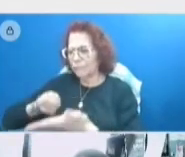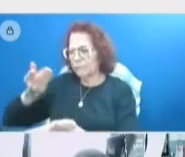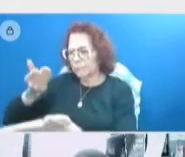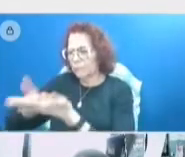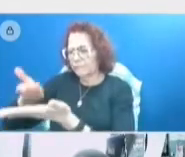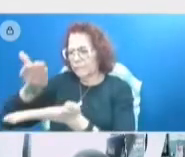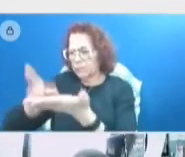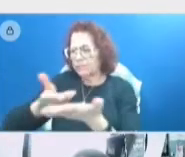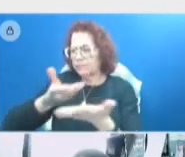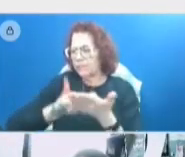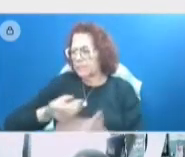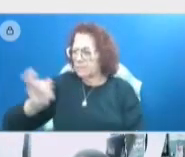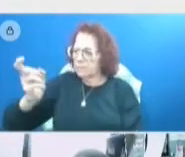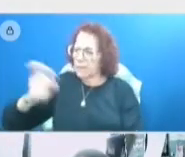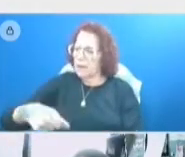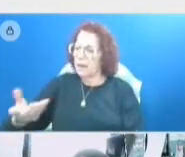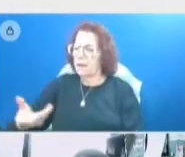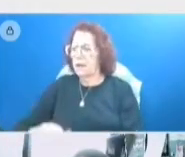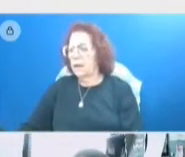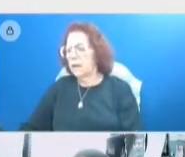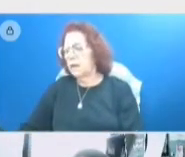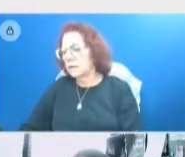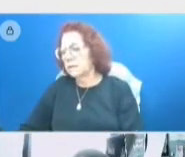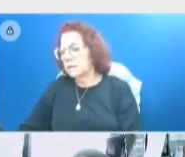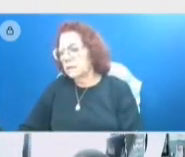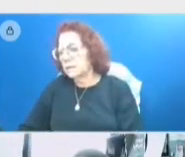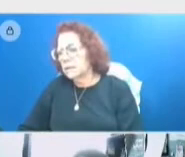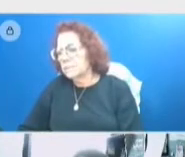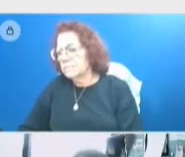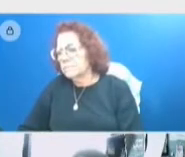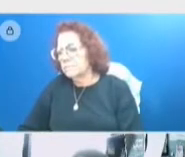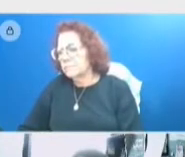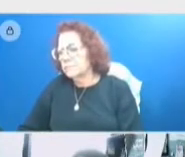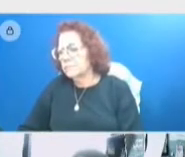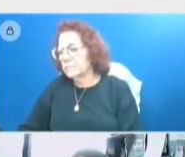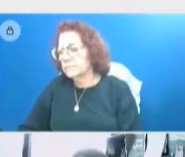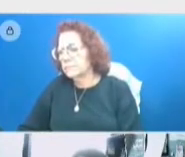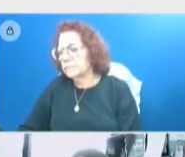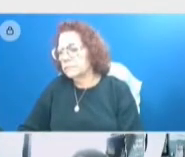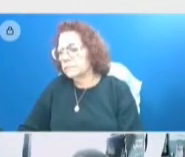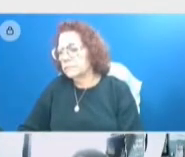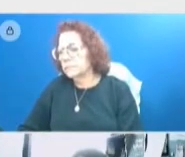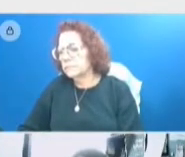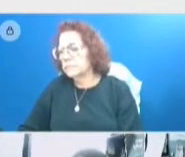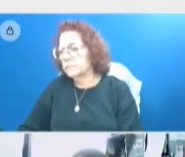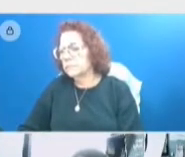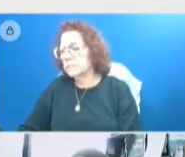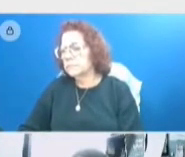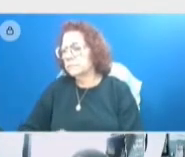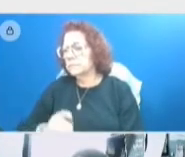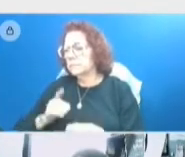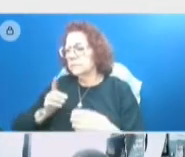So we'll move to public information, John Conklin and Cheryl Kauser.